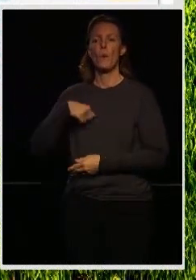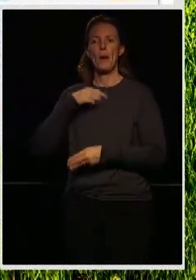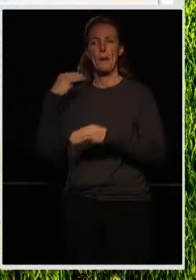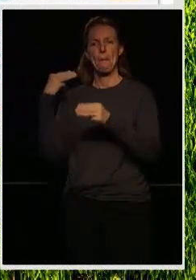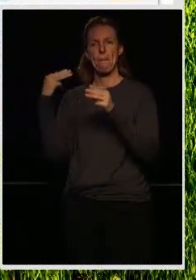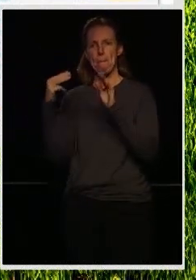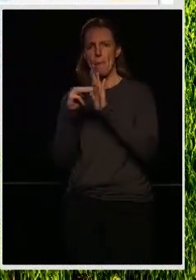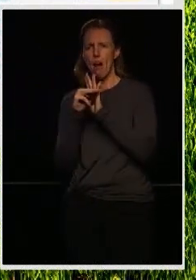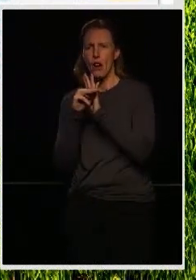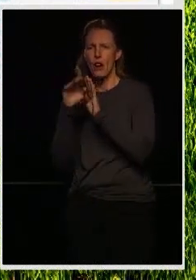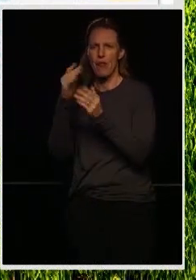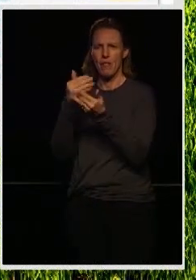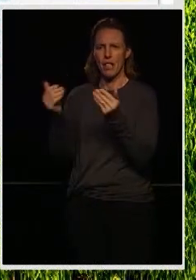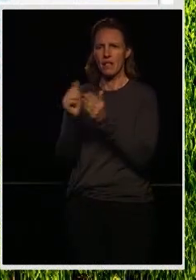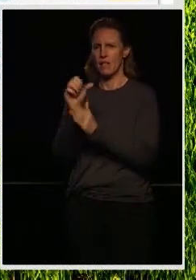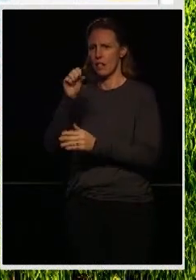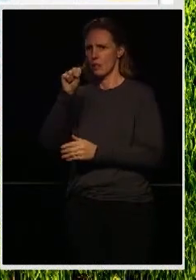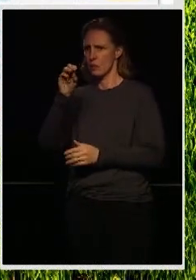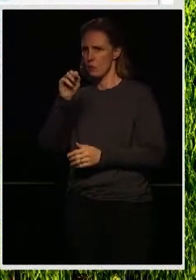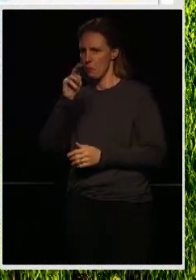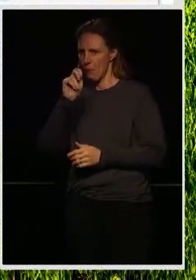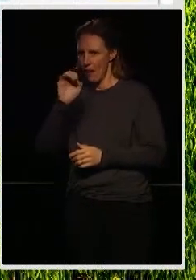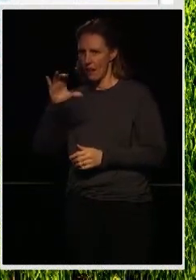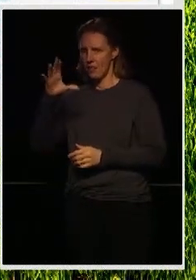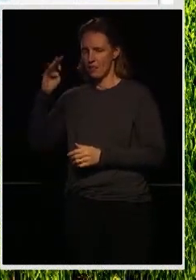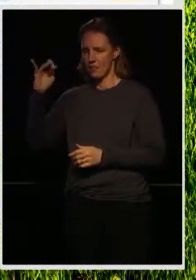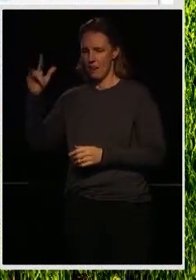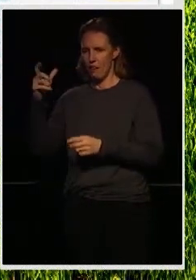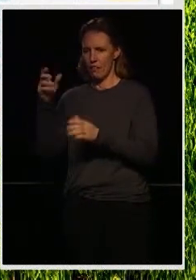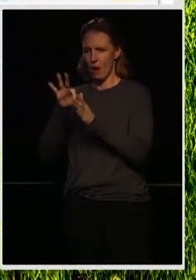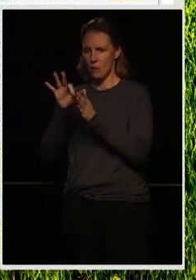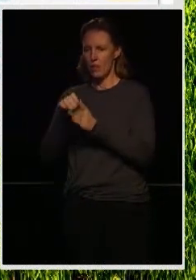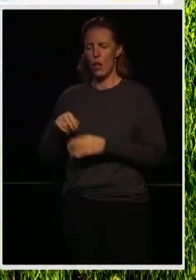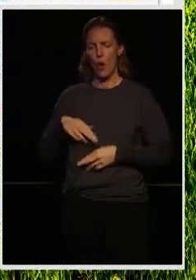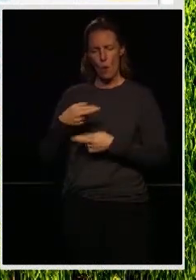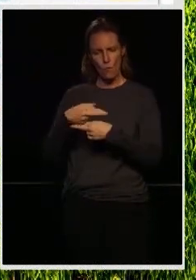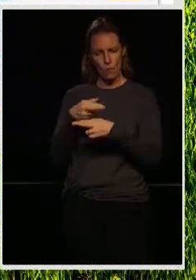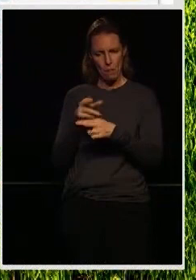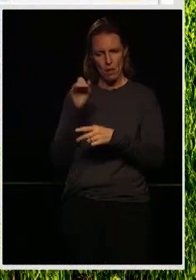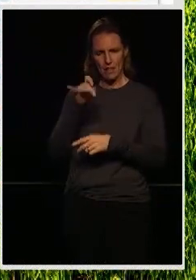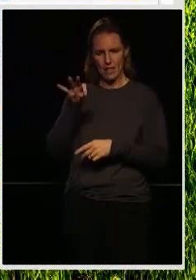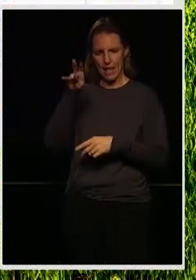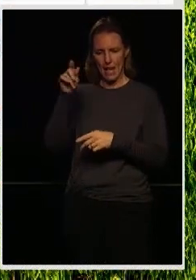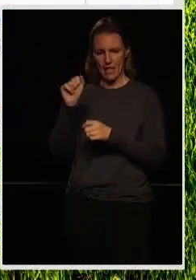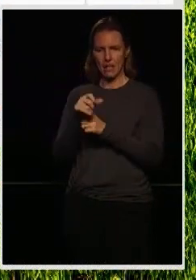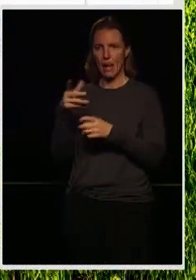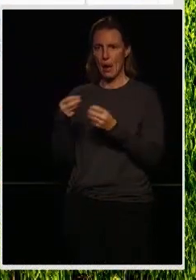monitor things including somatic cell counts, reproductive status, and more.